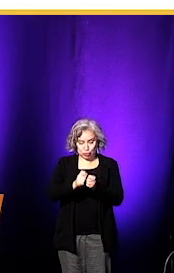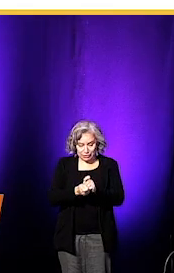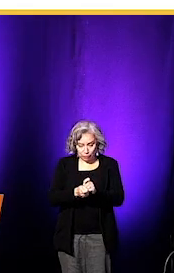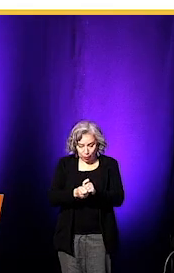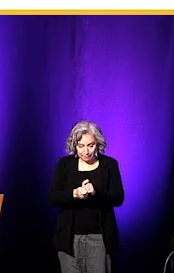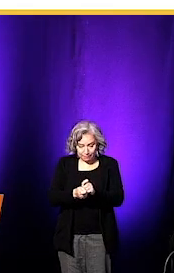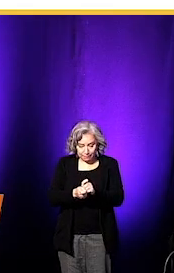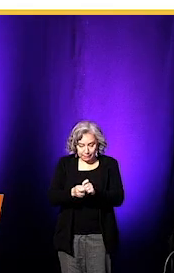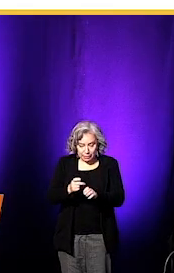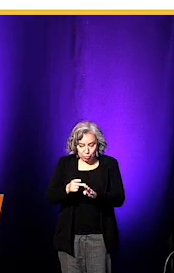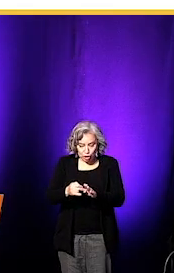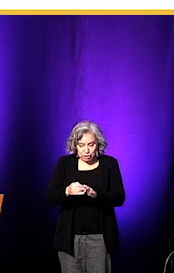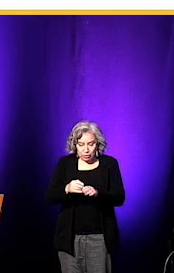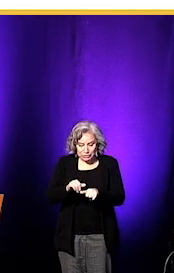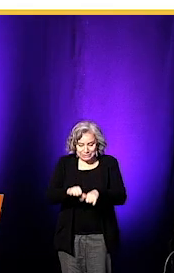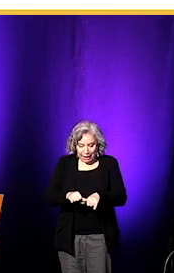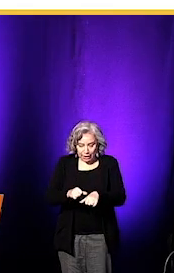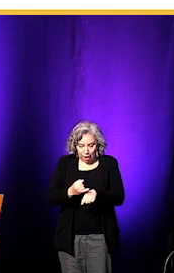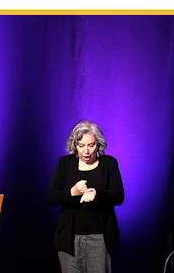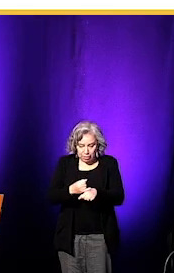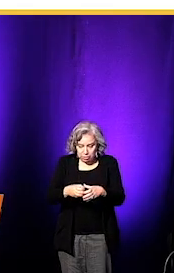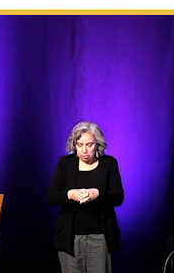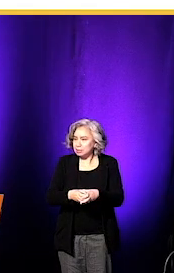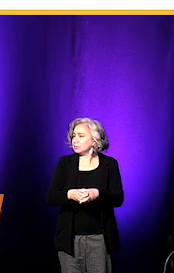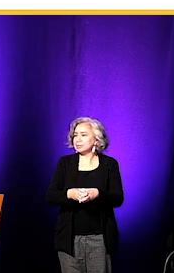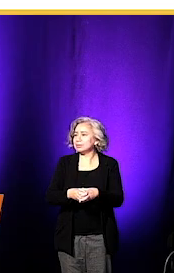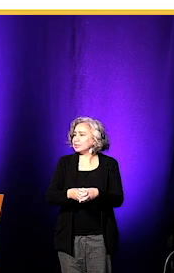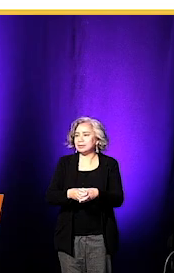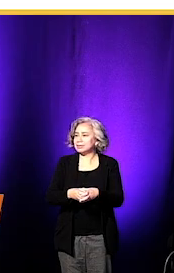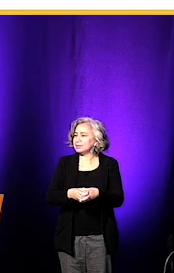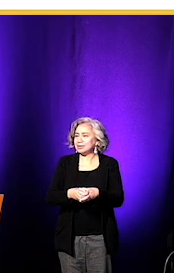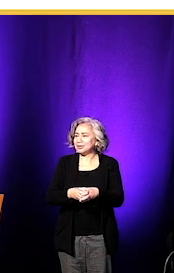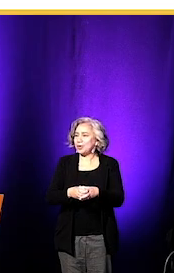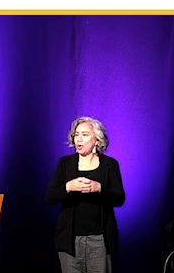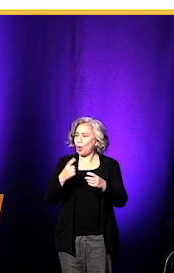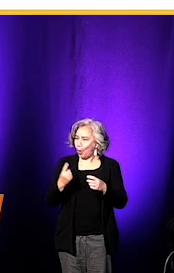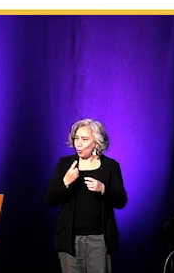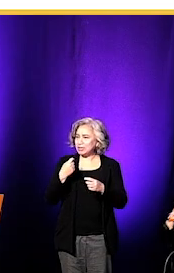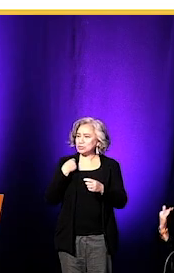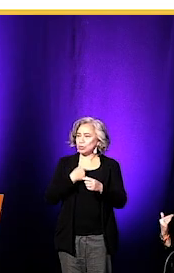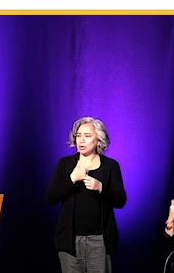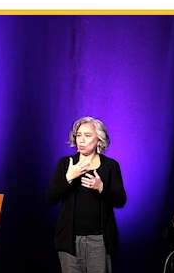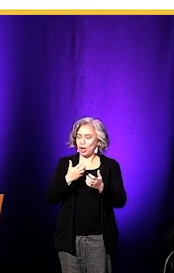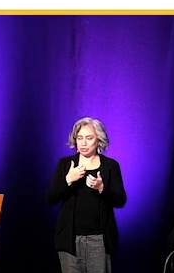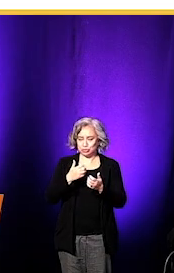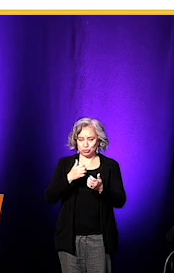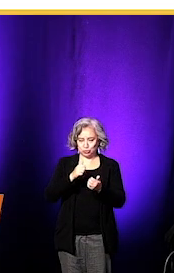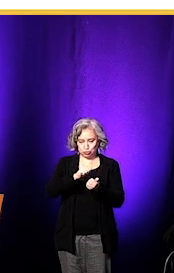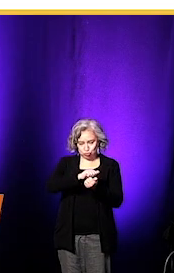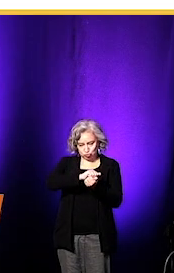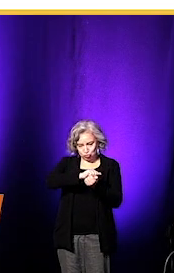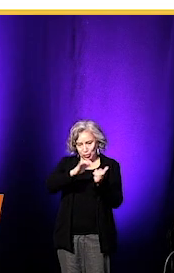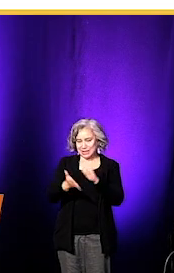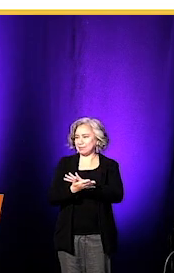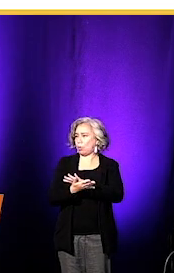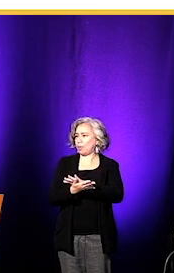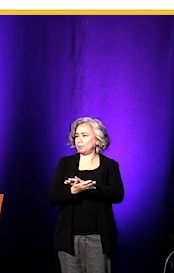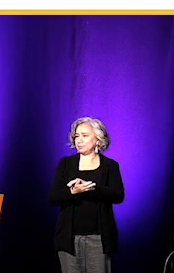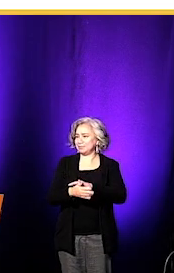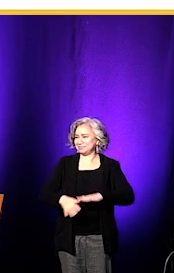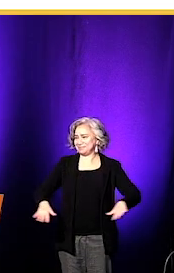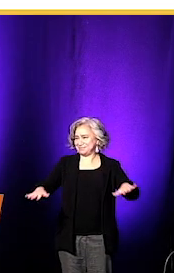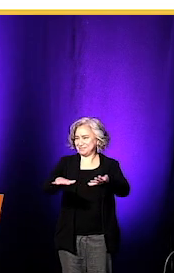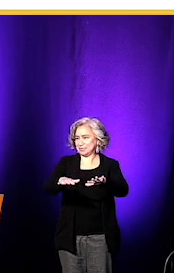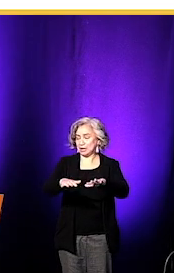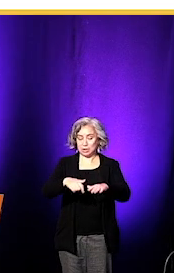island. We were always interested in transforming both sides. So if we were in a school, what